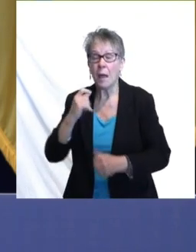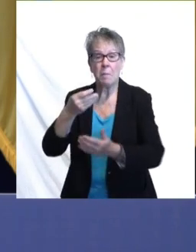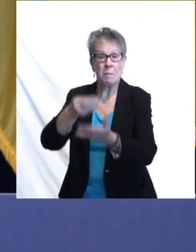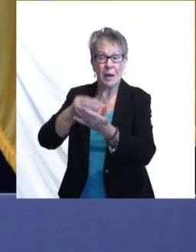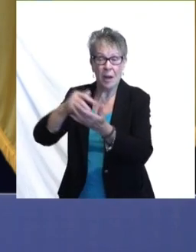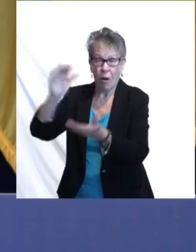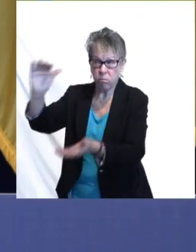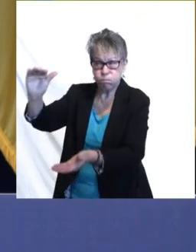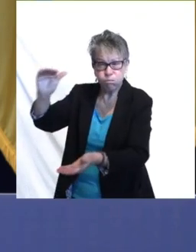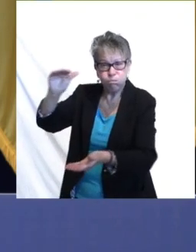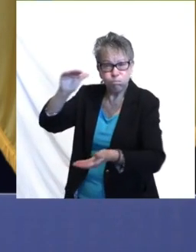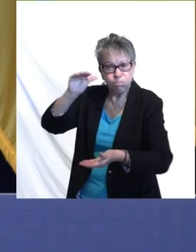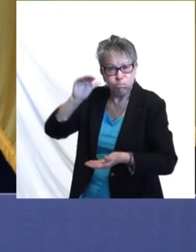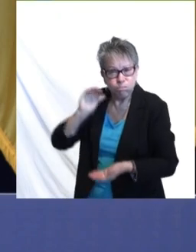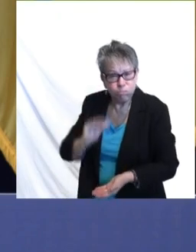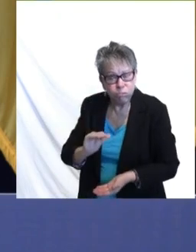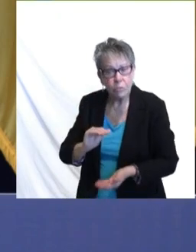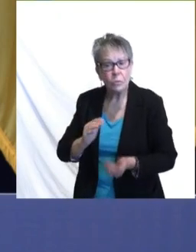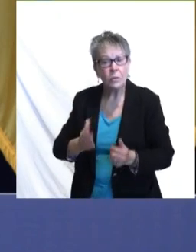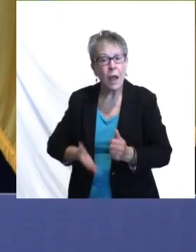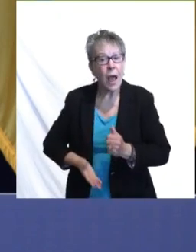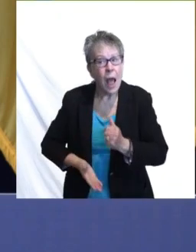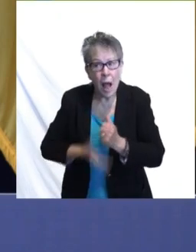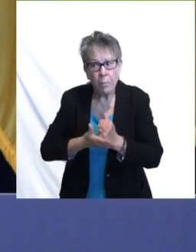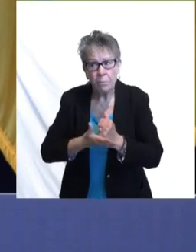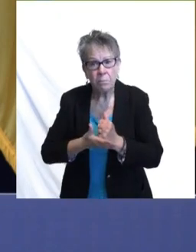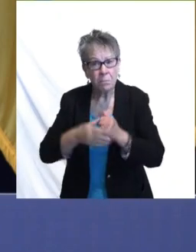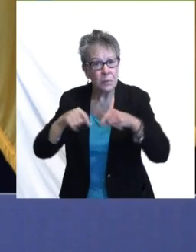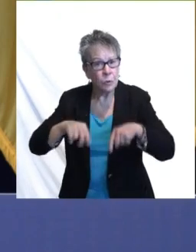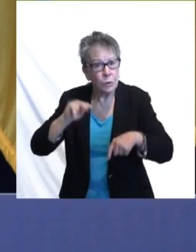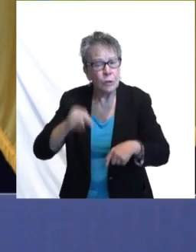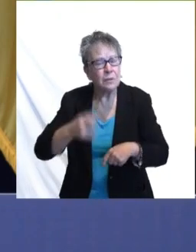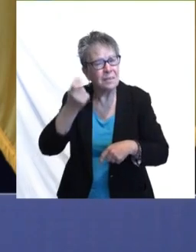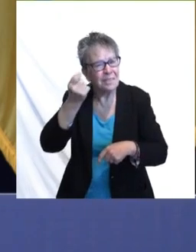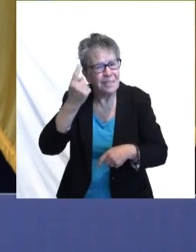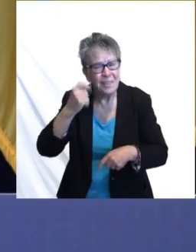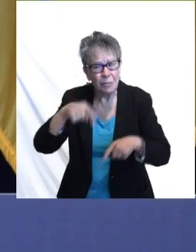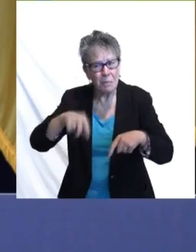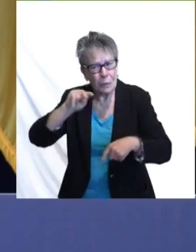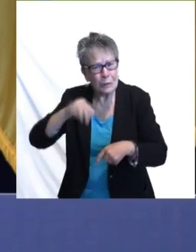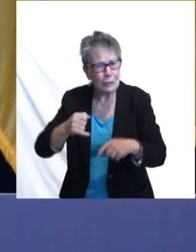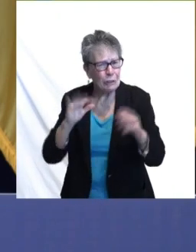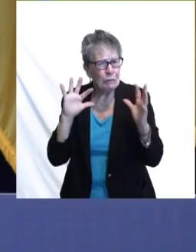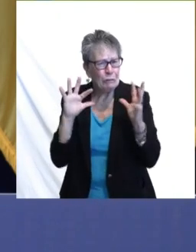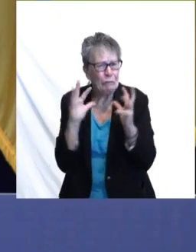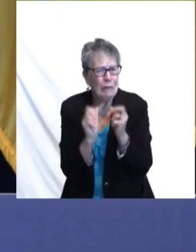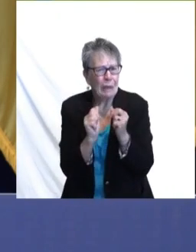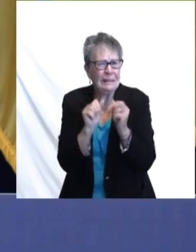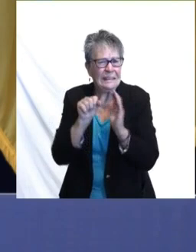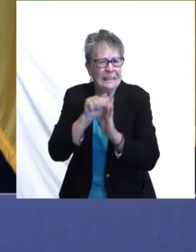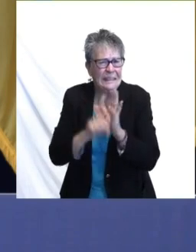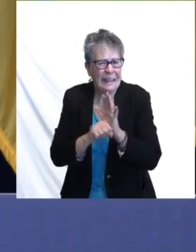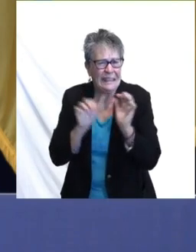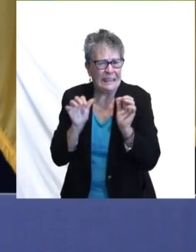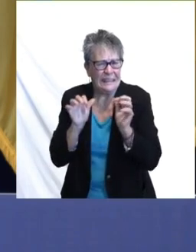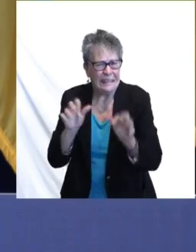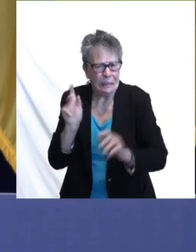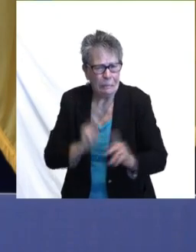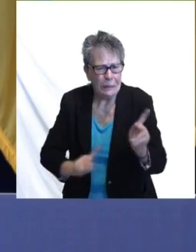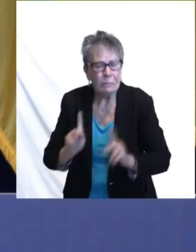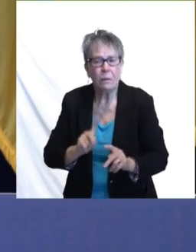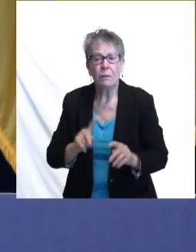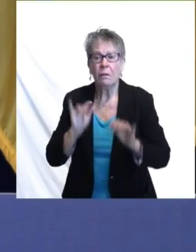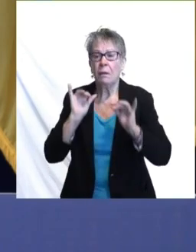densely populated state in America. It's a game changer, I think, disproportionately for New Jersey relative.